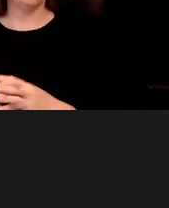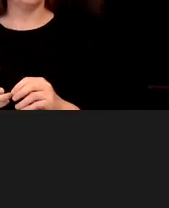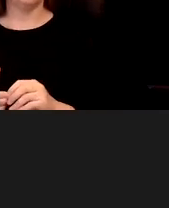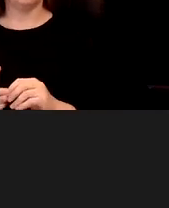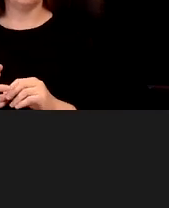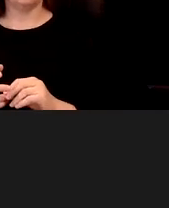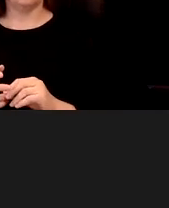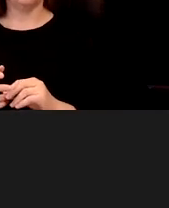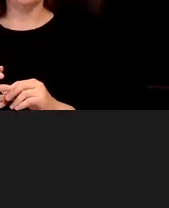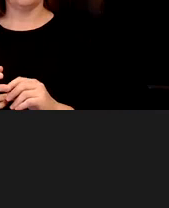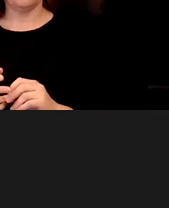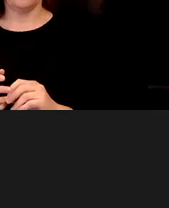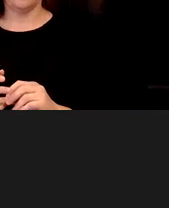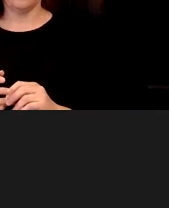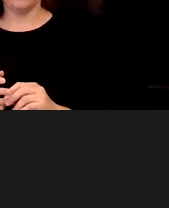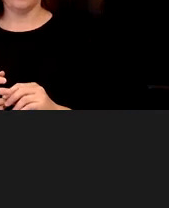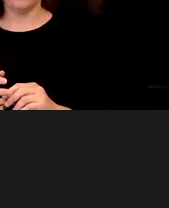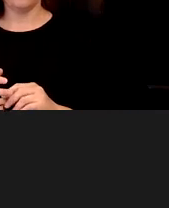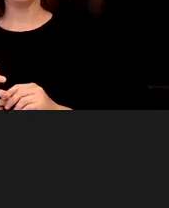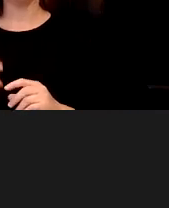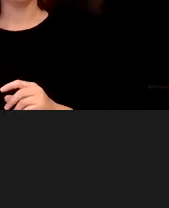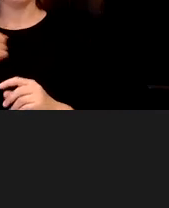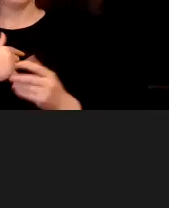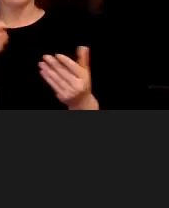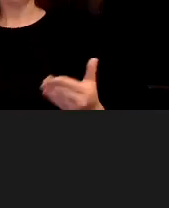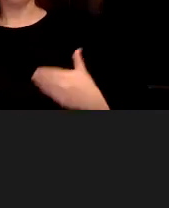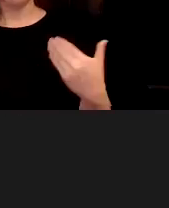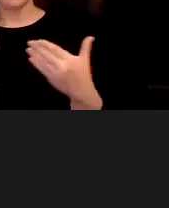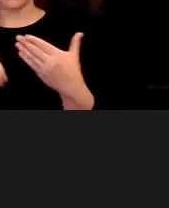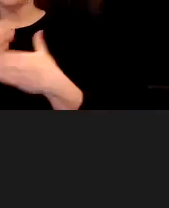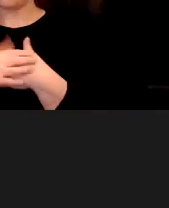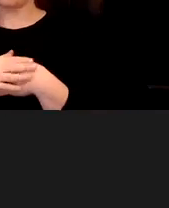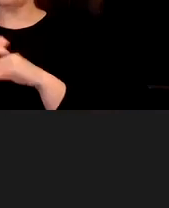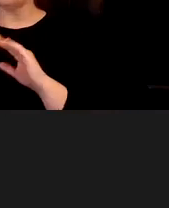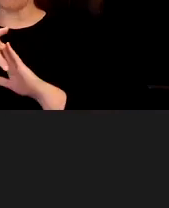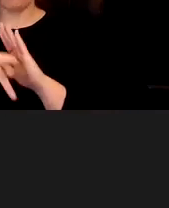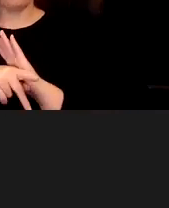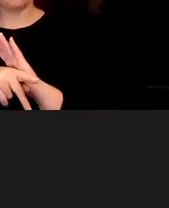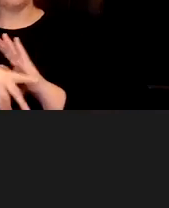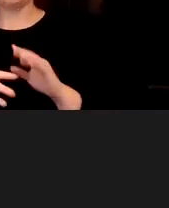And we are going to move into our next policy.